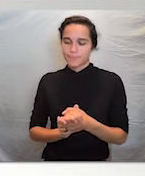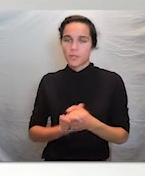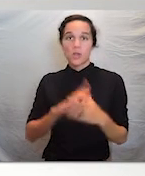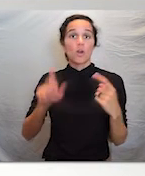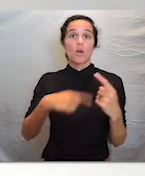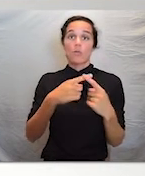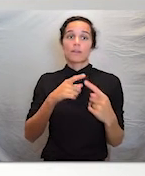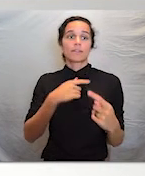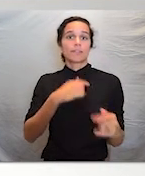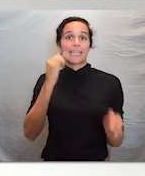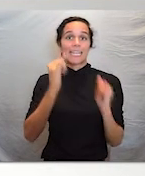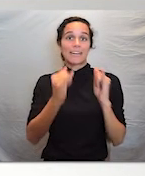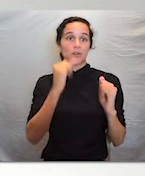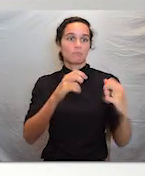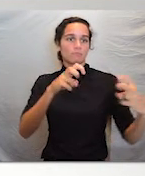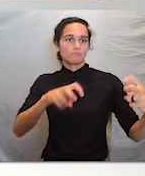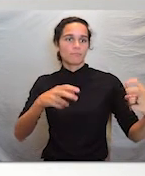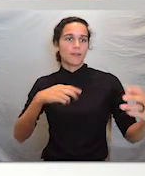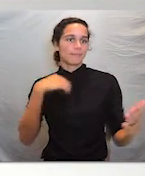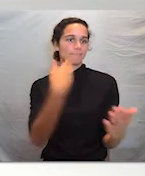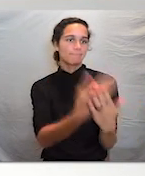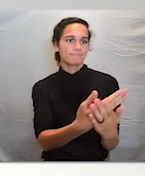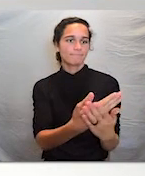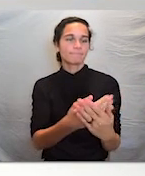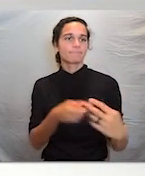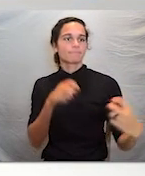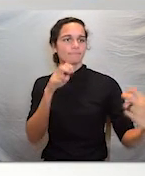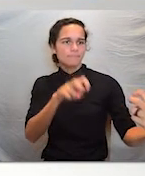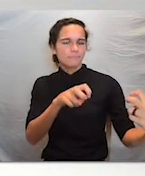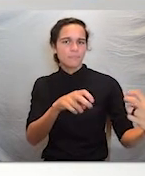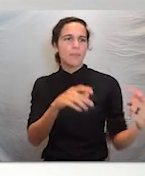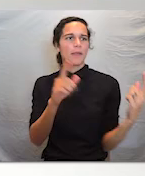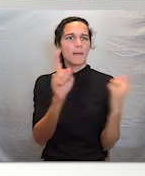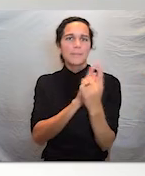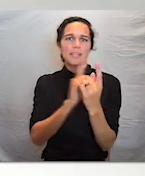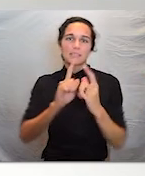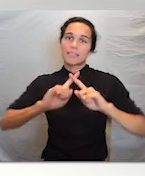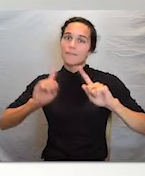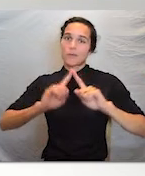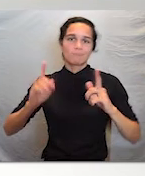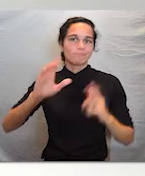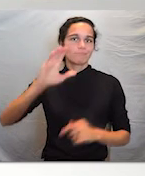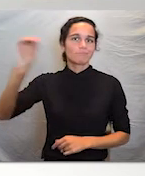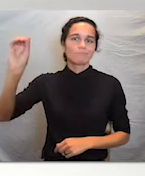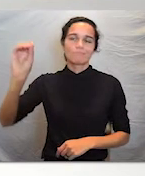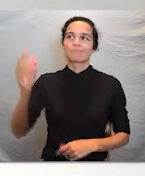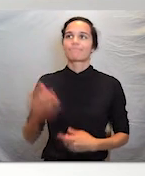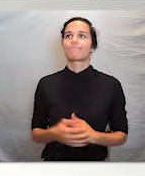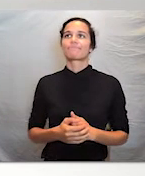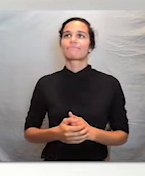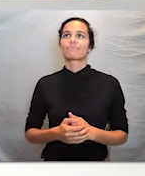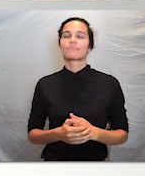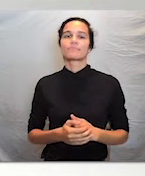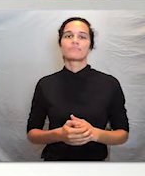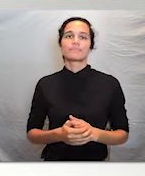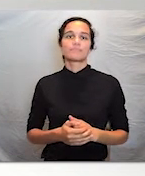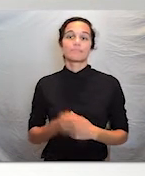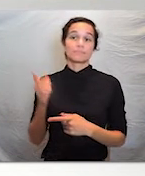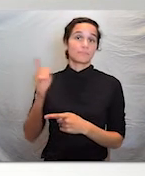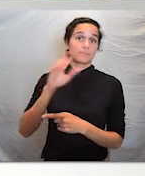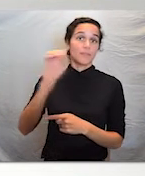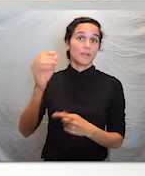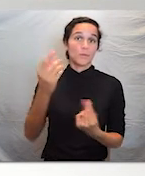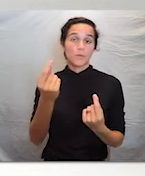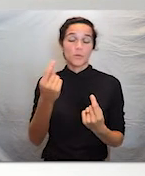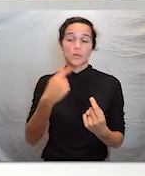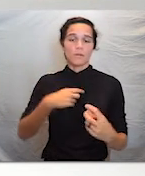interview, sometimes I would meet with different employers. They would sit with me, they